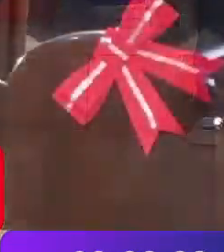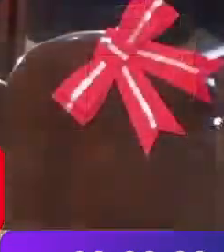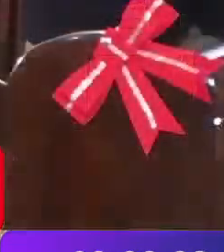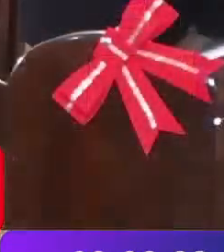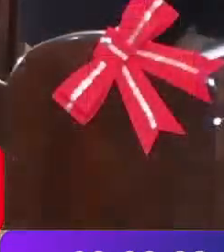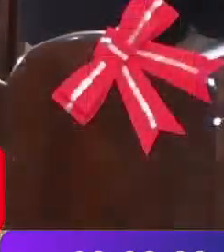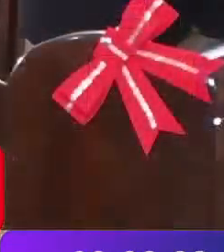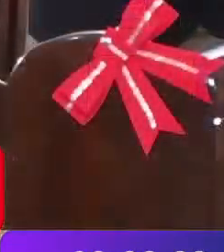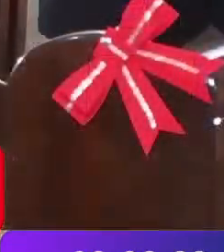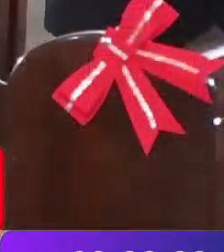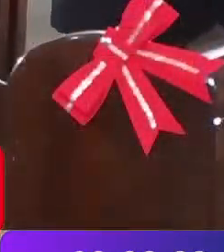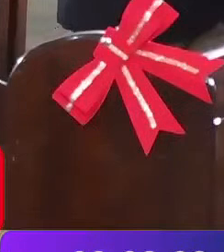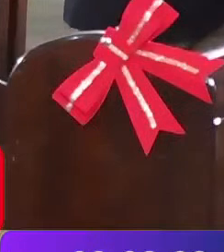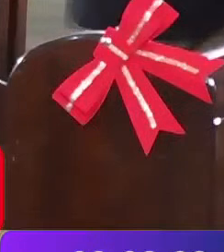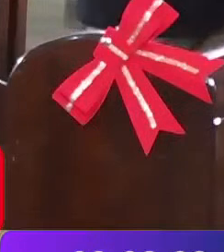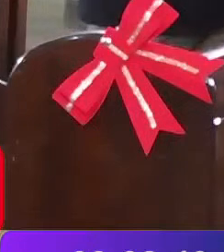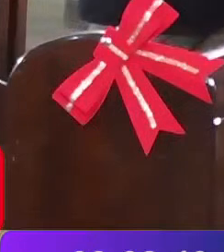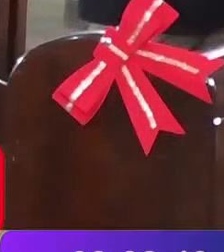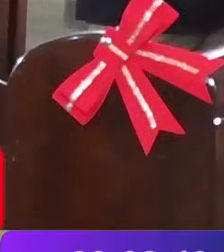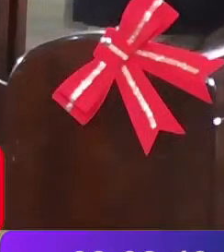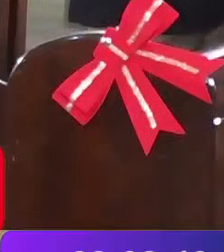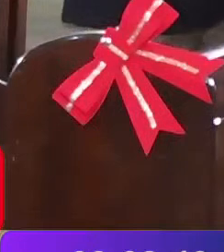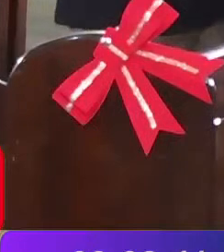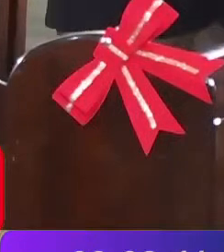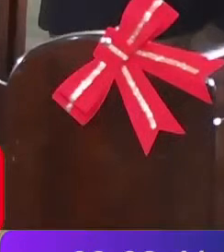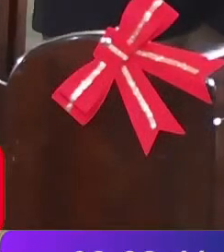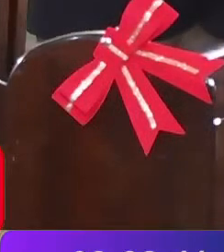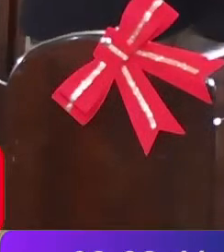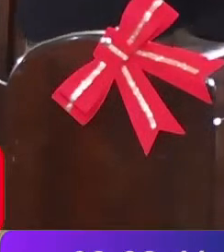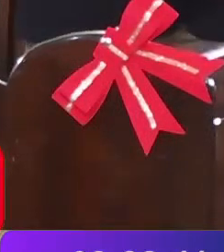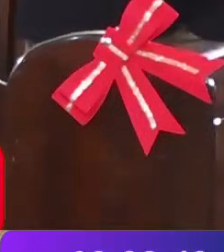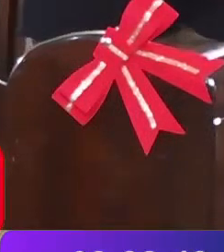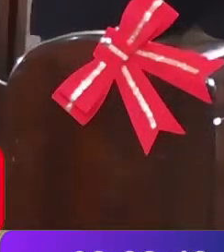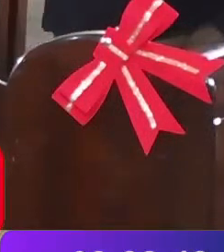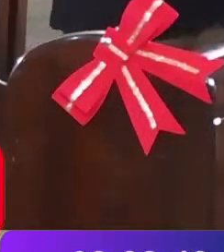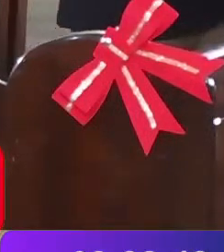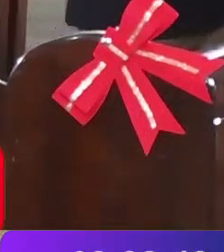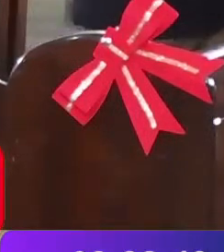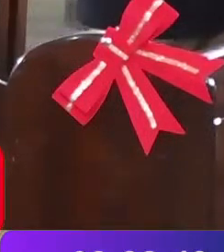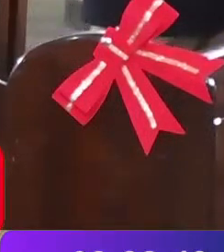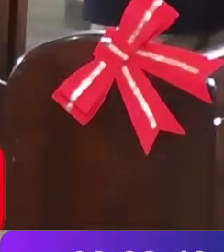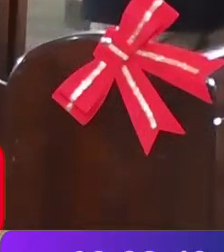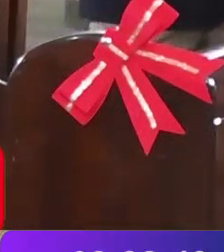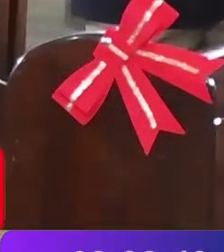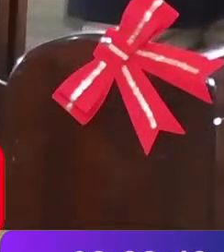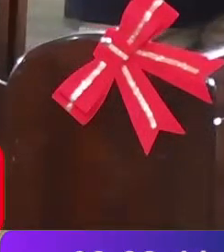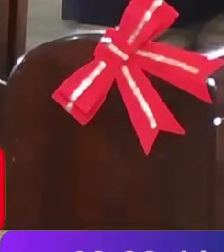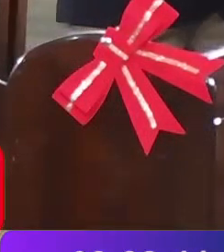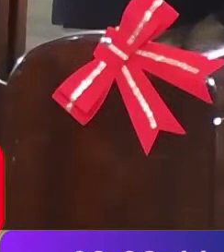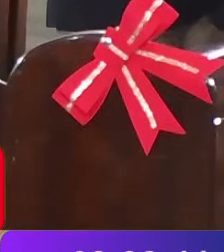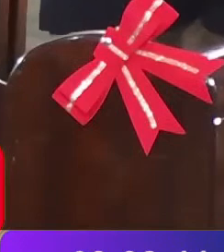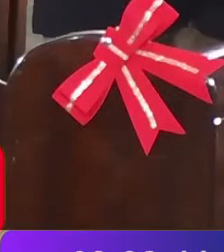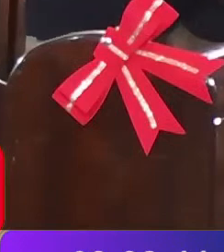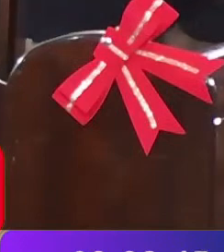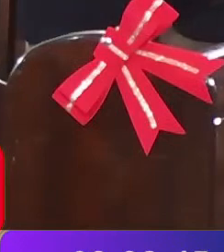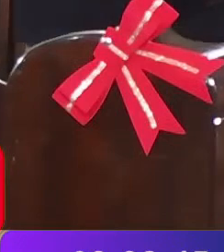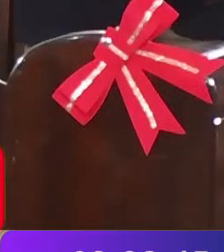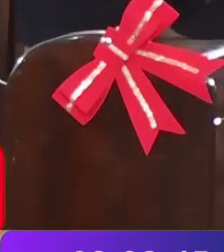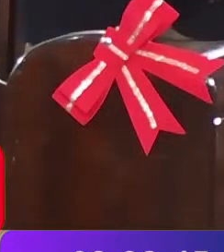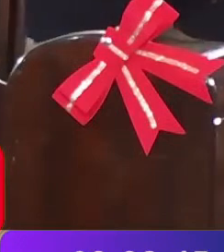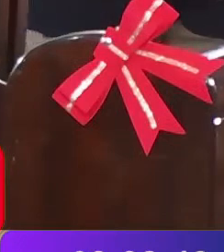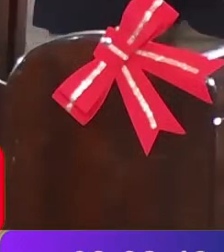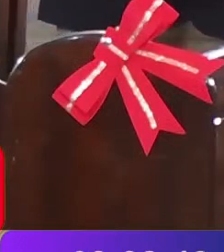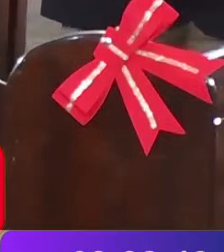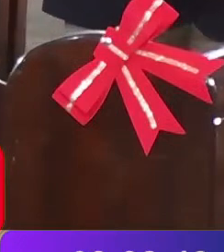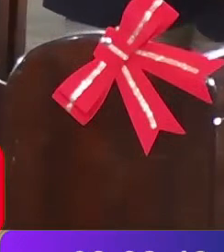you, Jesus. We worship you, Jesus. We commit our lives to you, dear Lord. We commit our